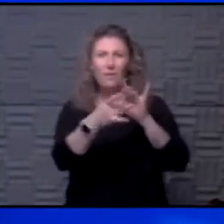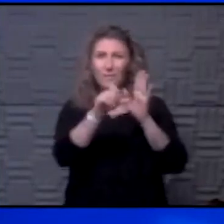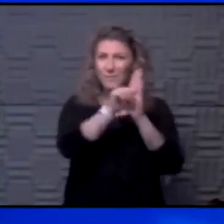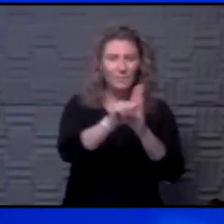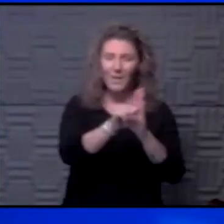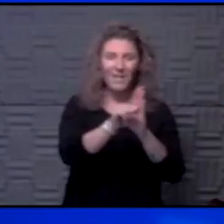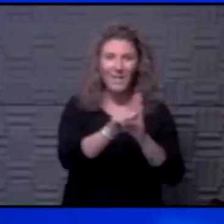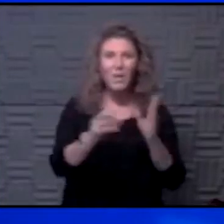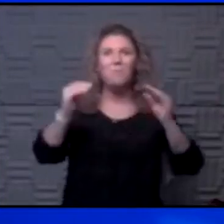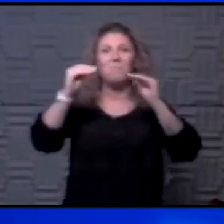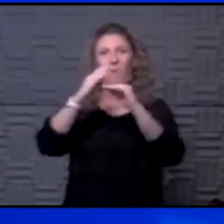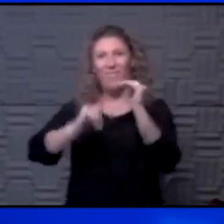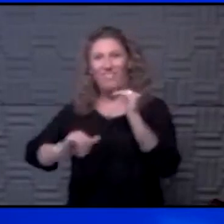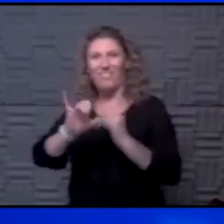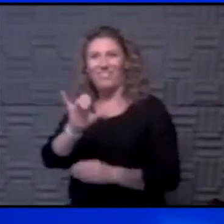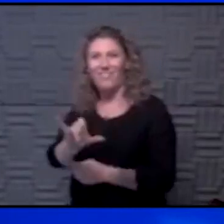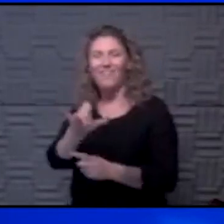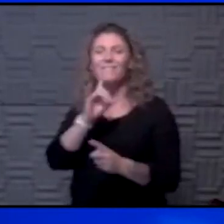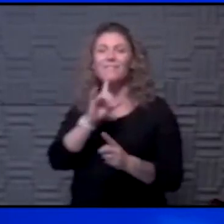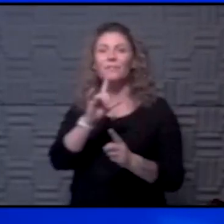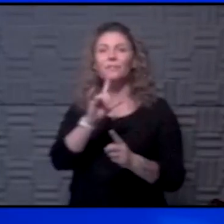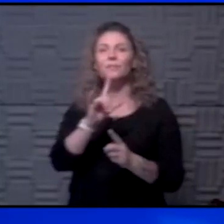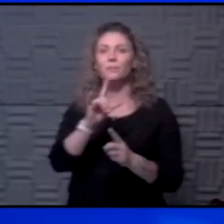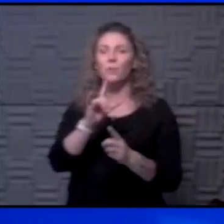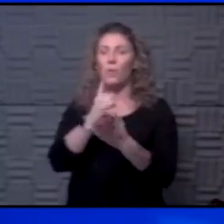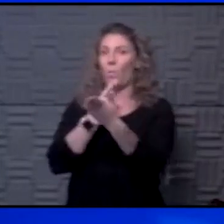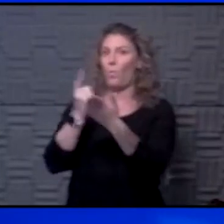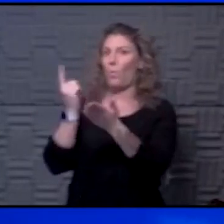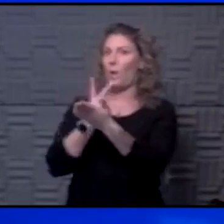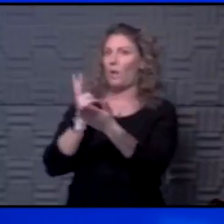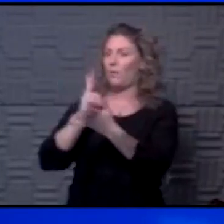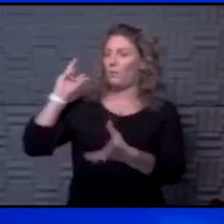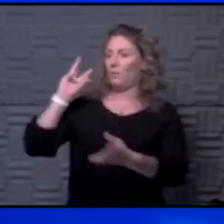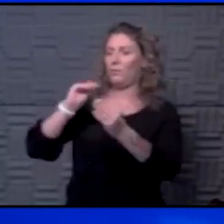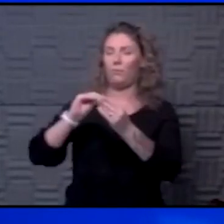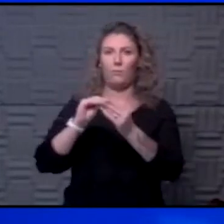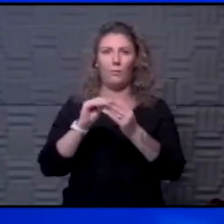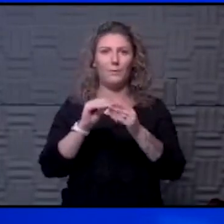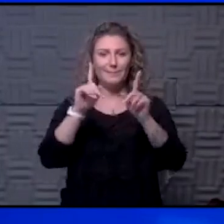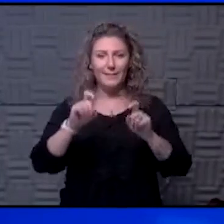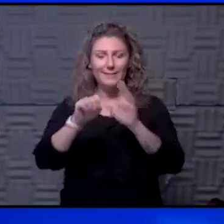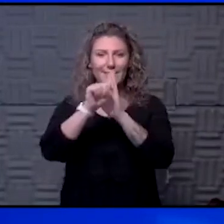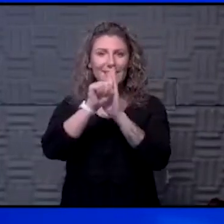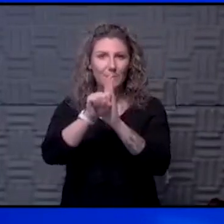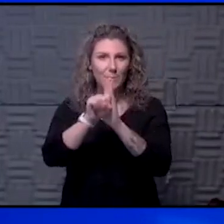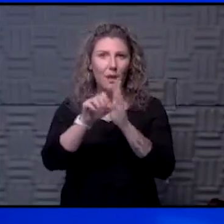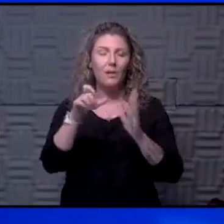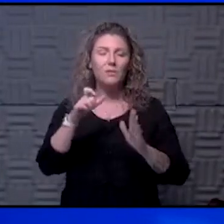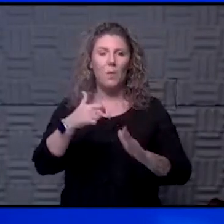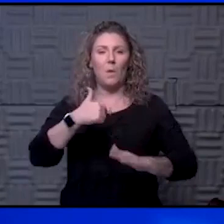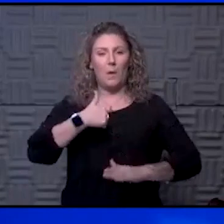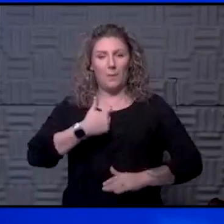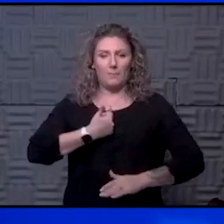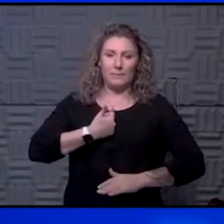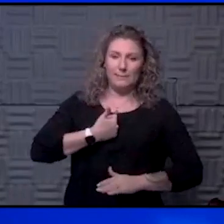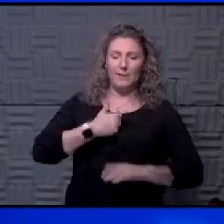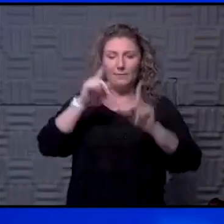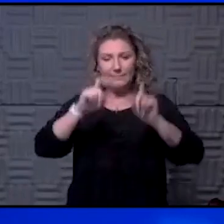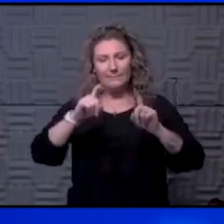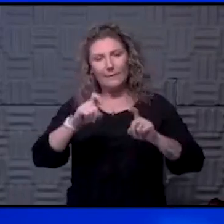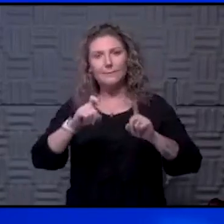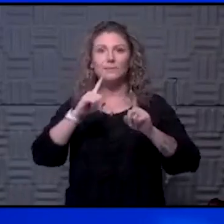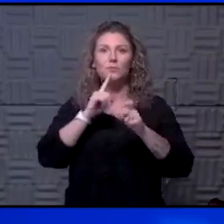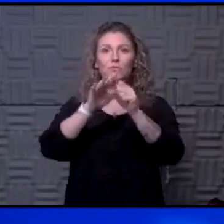mean that for weeks now we've been saying the rate of testing, I'm symptomatic and so I'm getting tested for COVID,